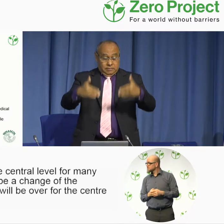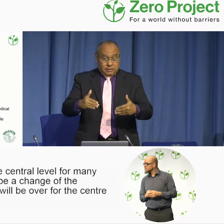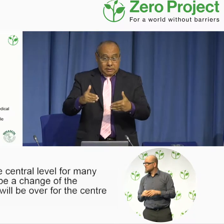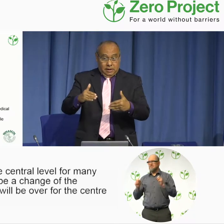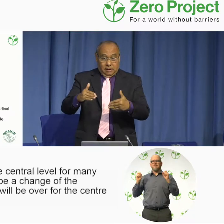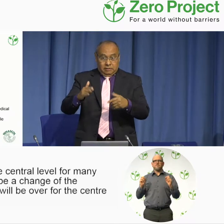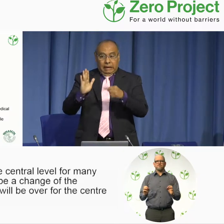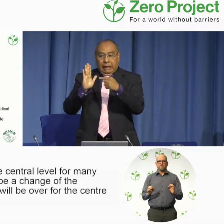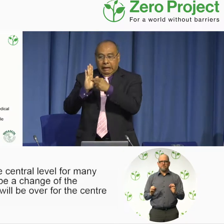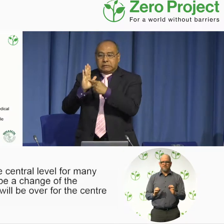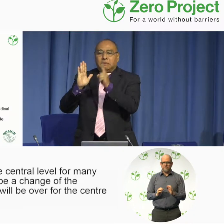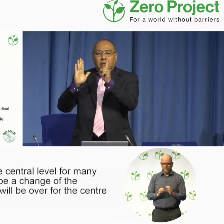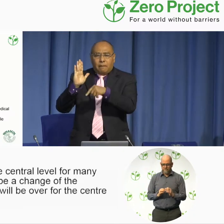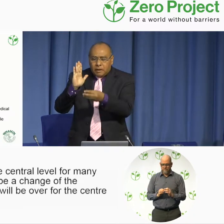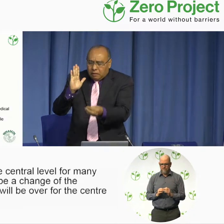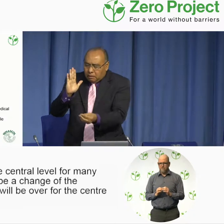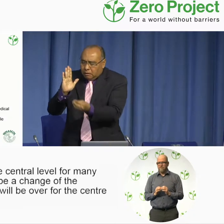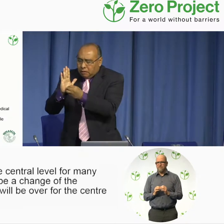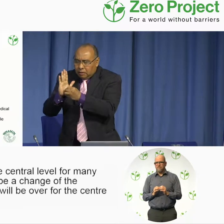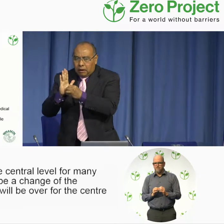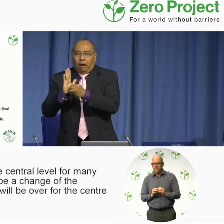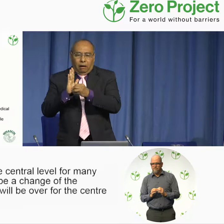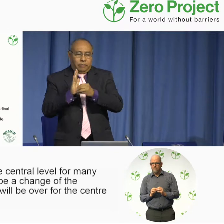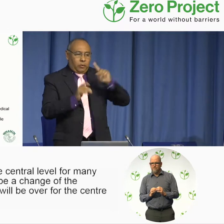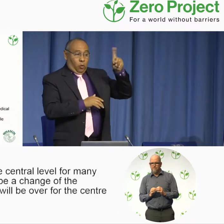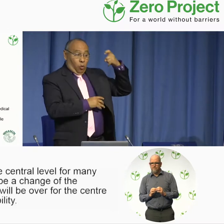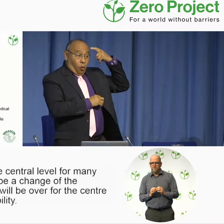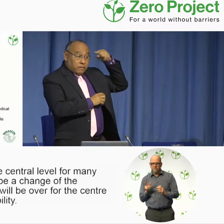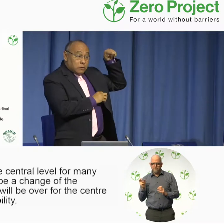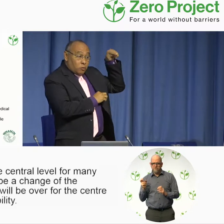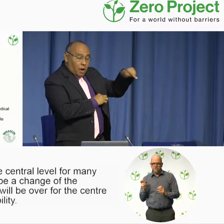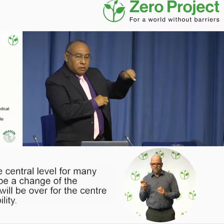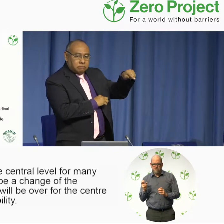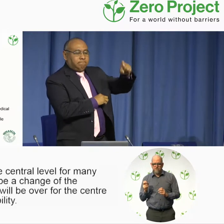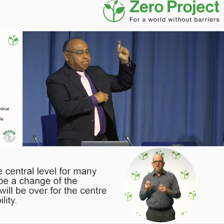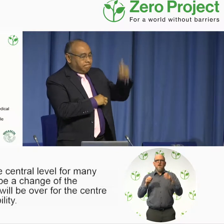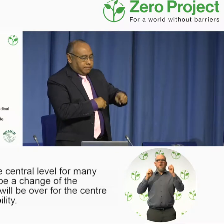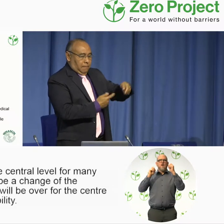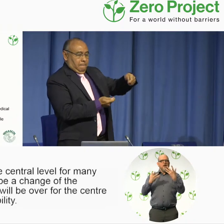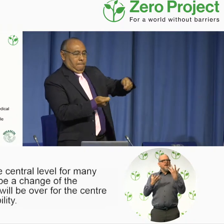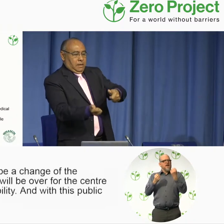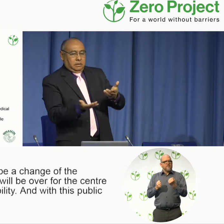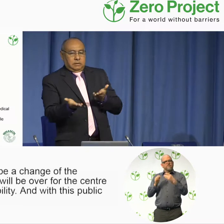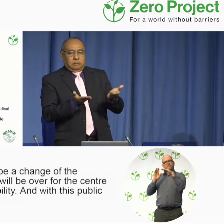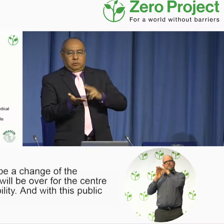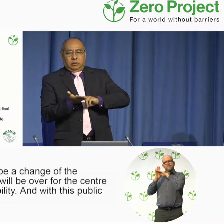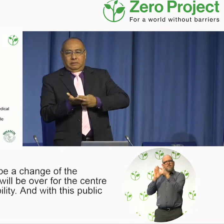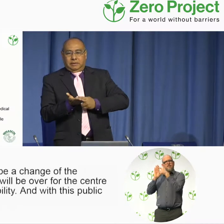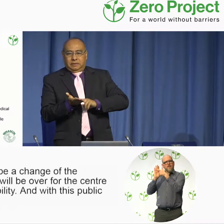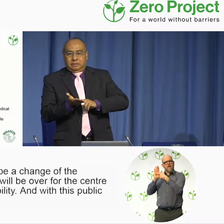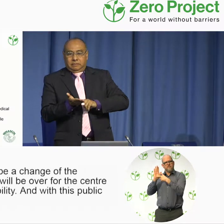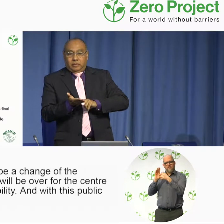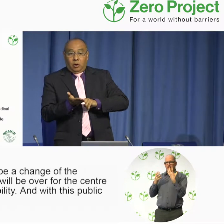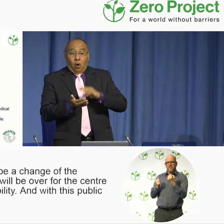We have our public policy for disability. And with this public policy,